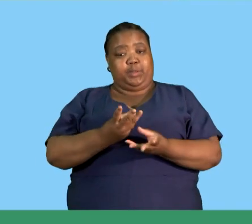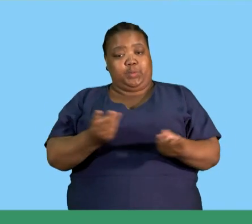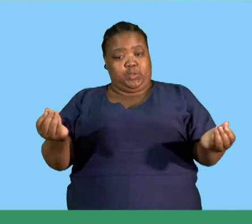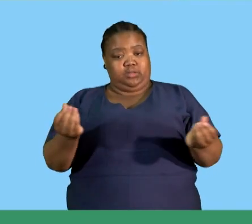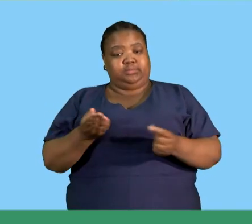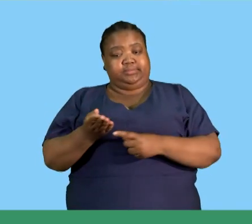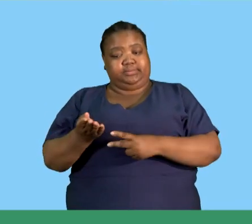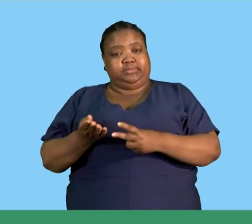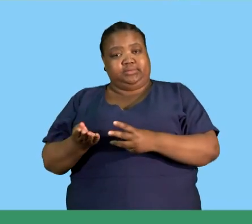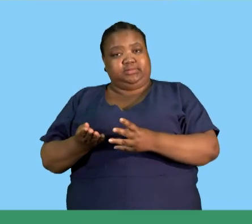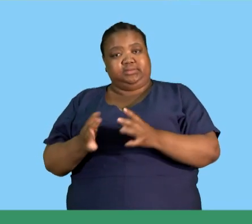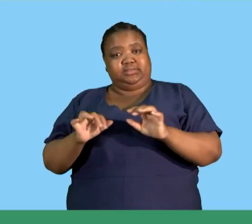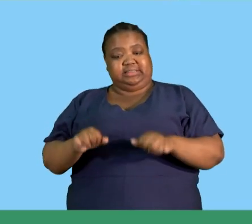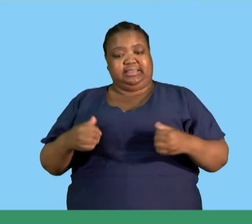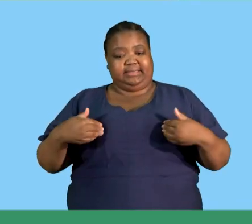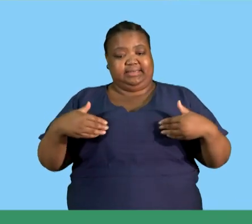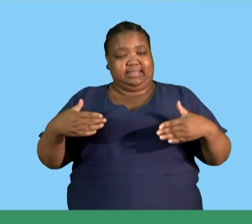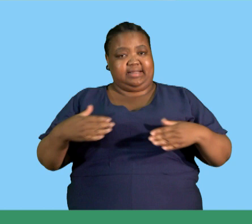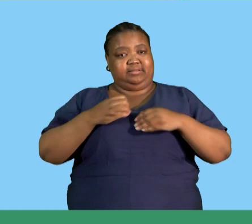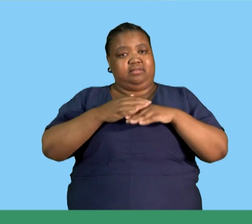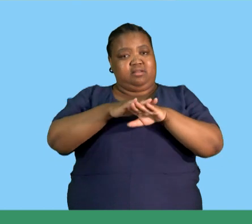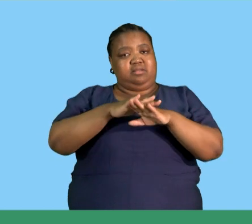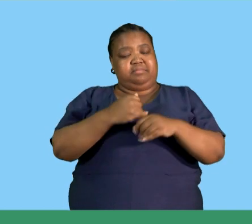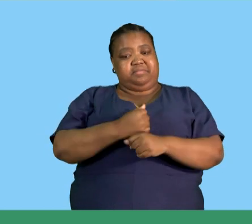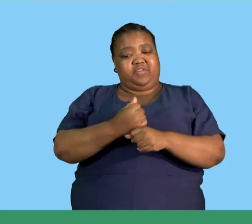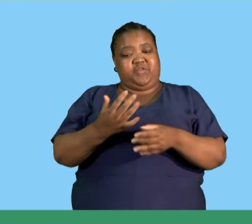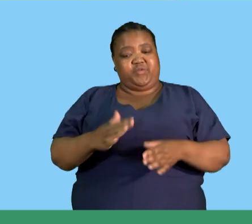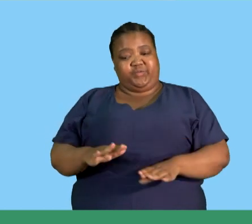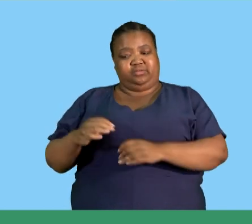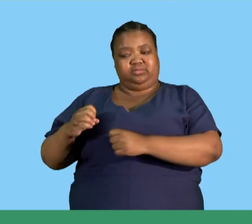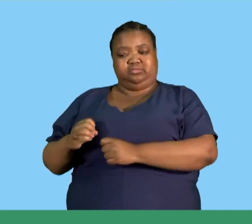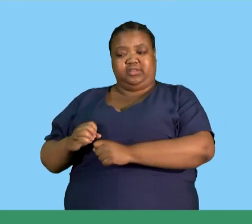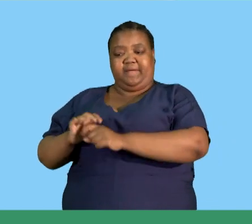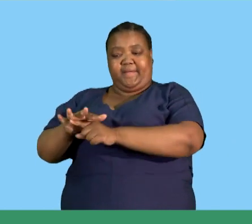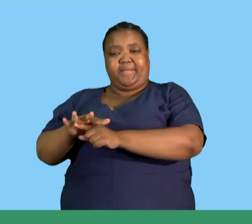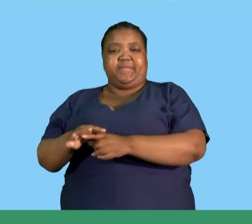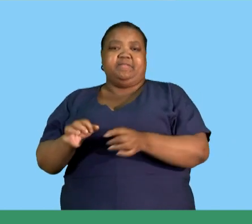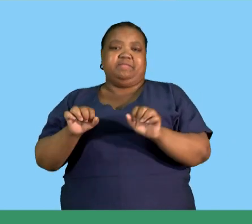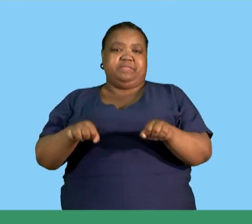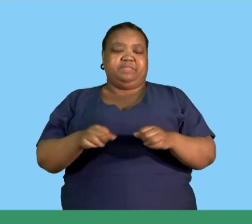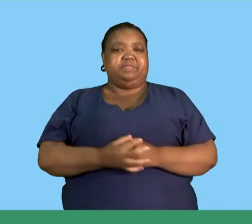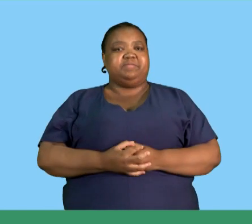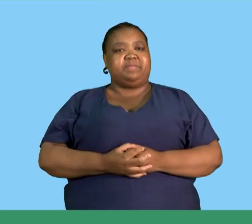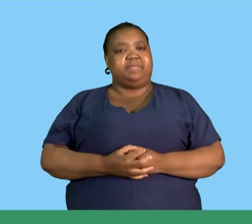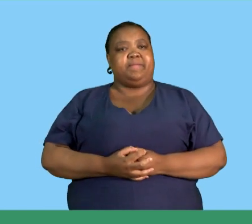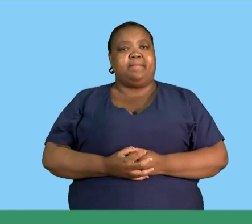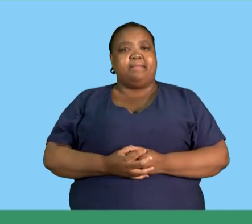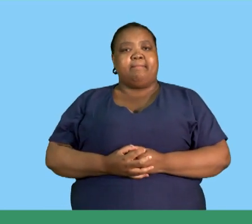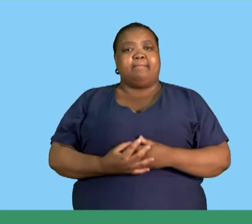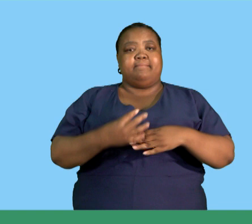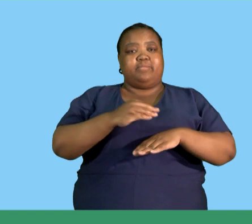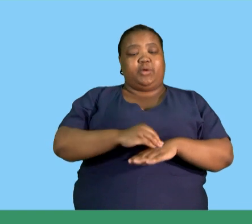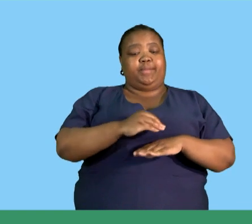problem solving techniques. We're going to start with the applications, then we go to the impact, just like that. Right,